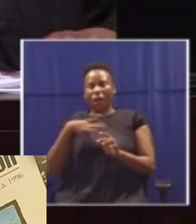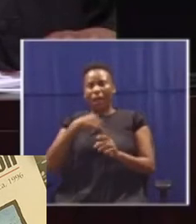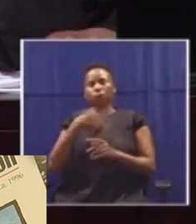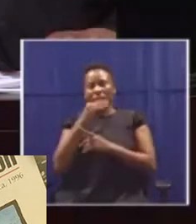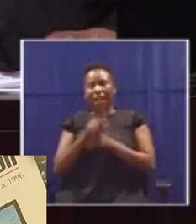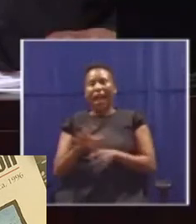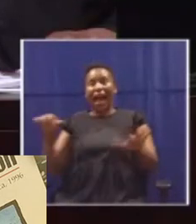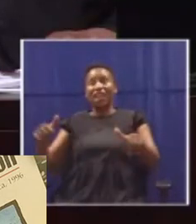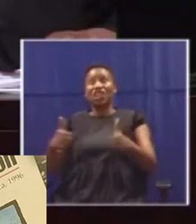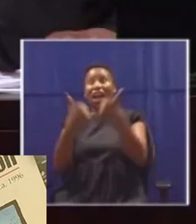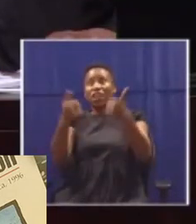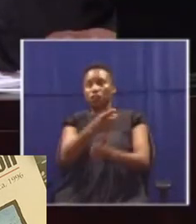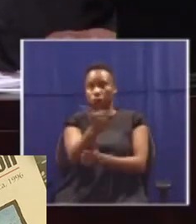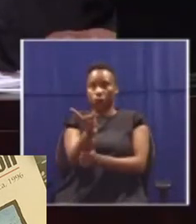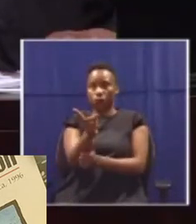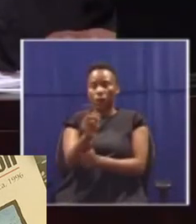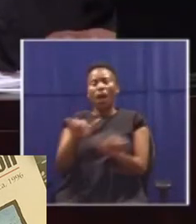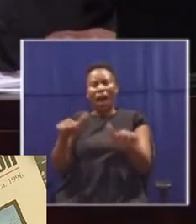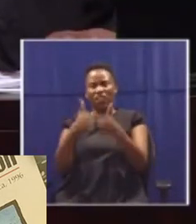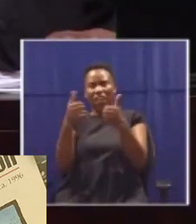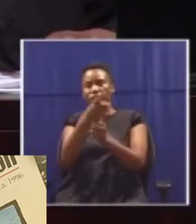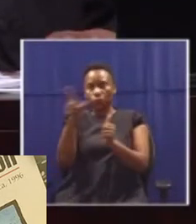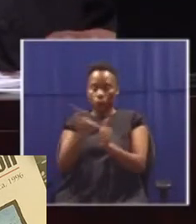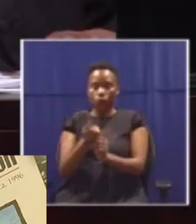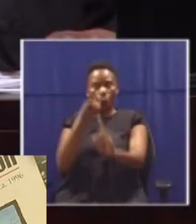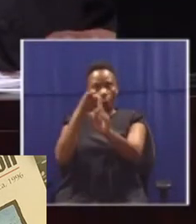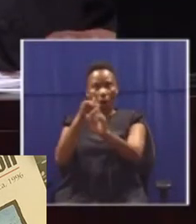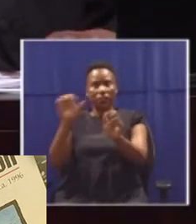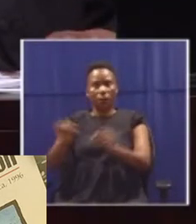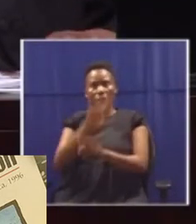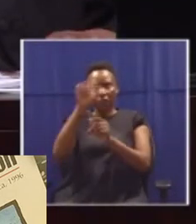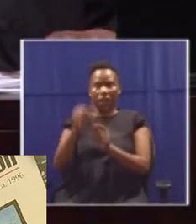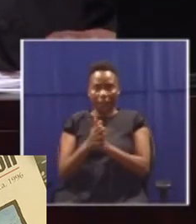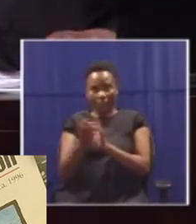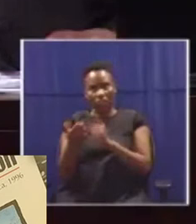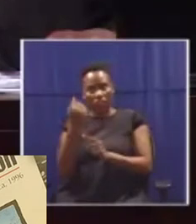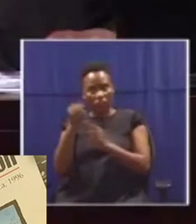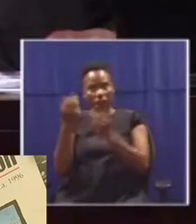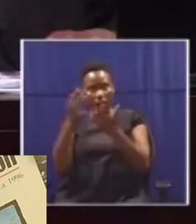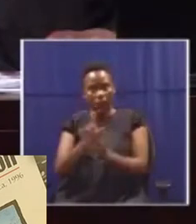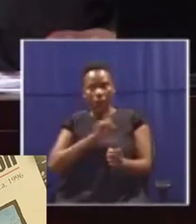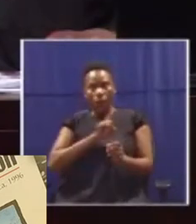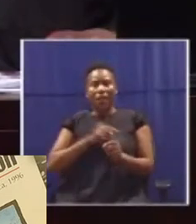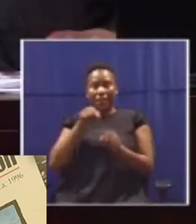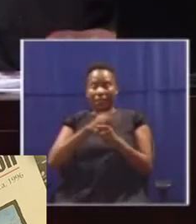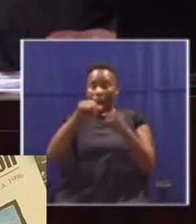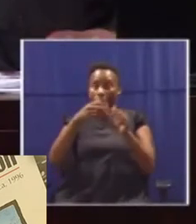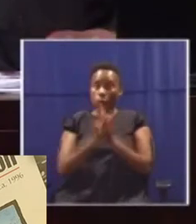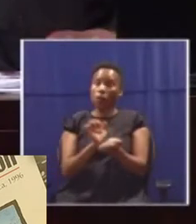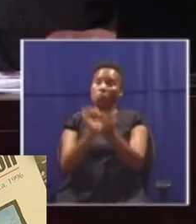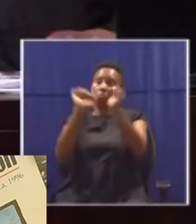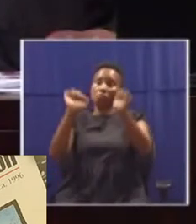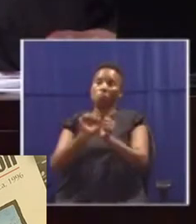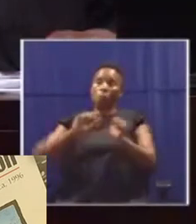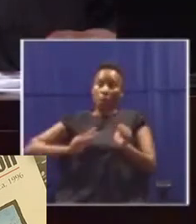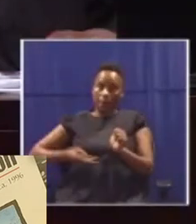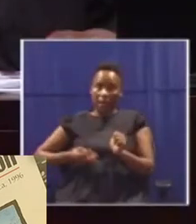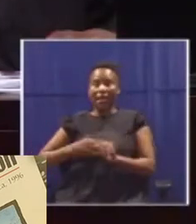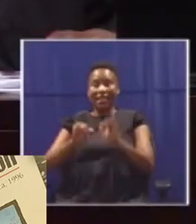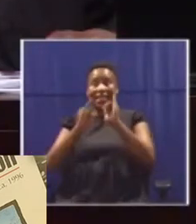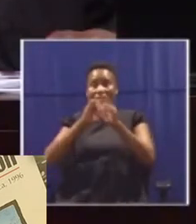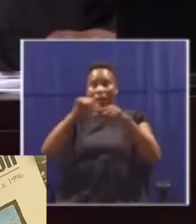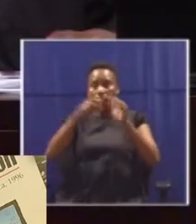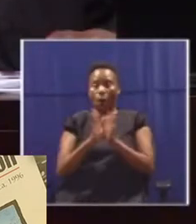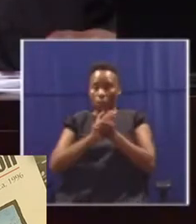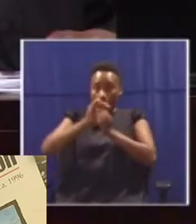you to take responsibility for what South Africa could have achieved if this government was deliberate about the emancipation of women, serious about